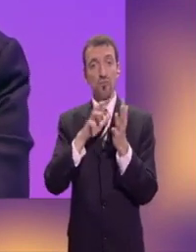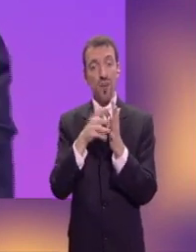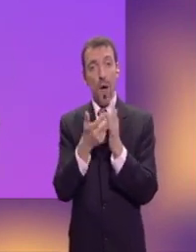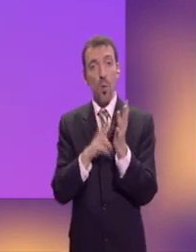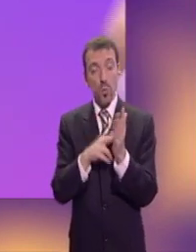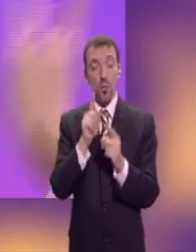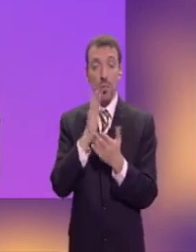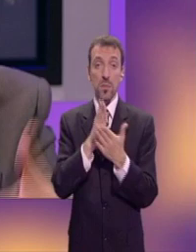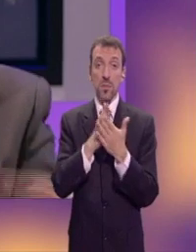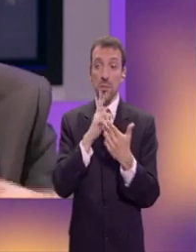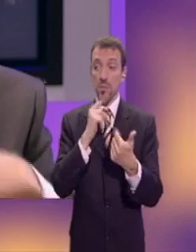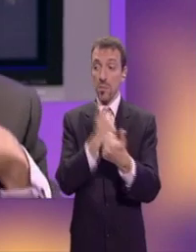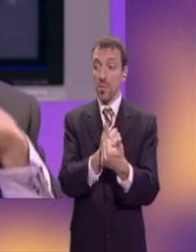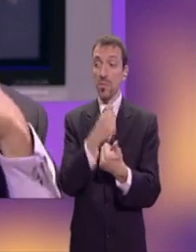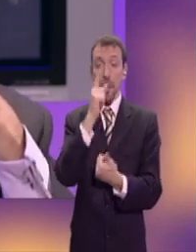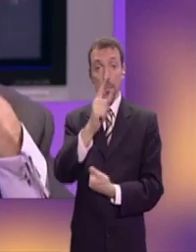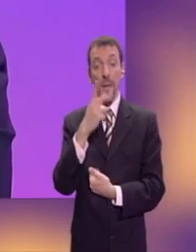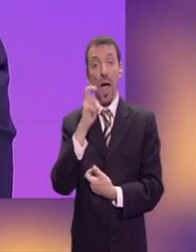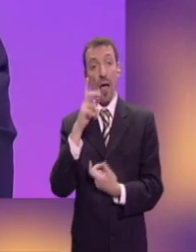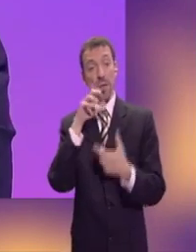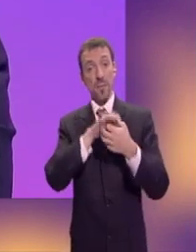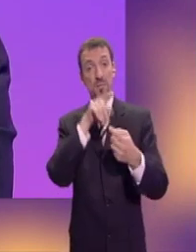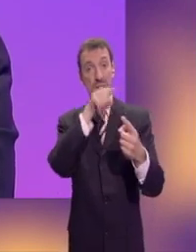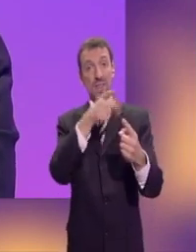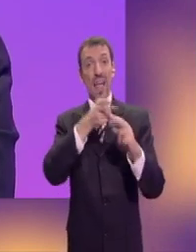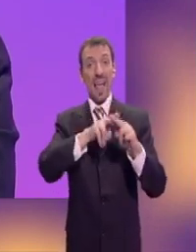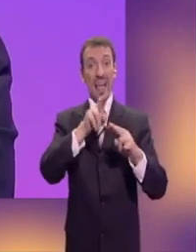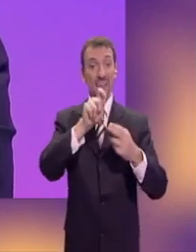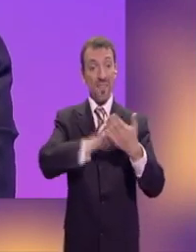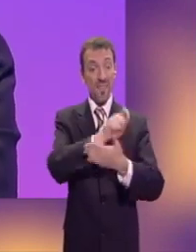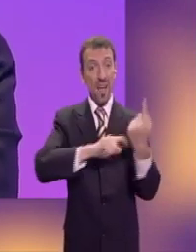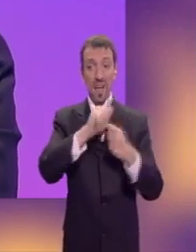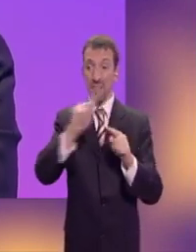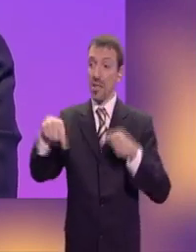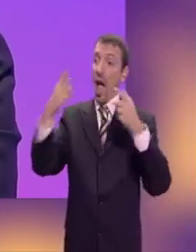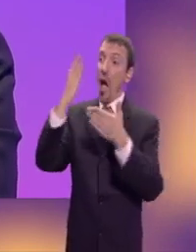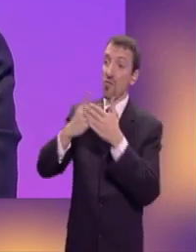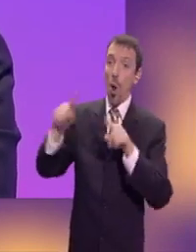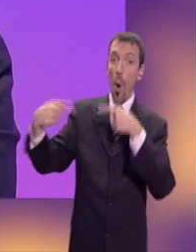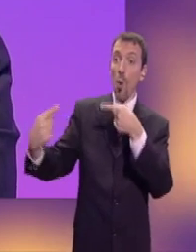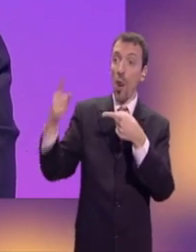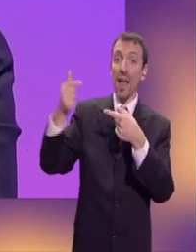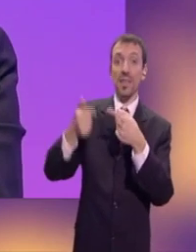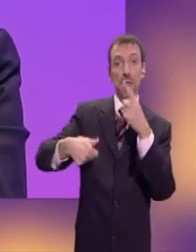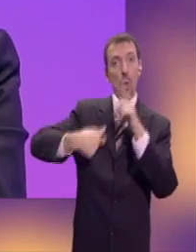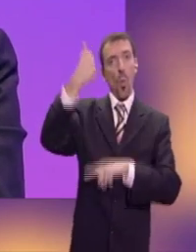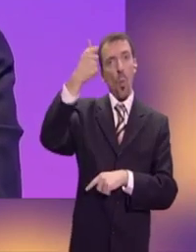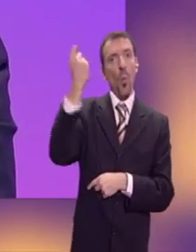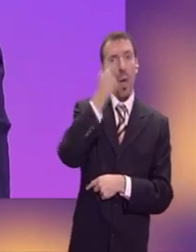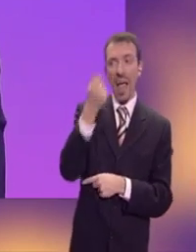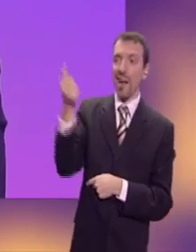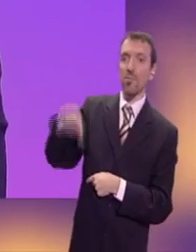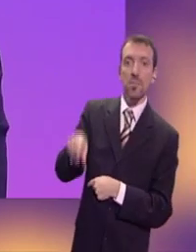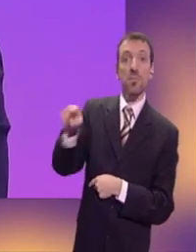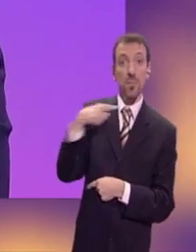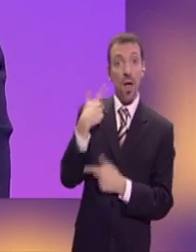supporter. But it would be good for Gordon Brown. But I think it would be a good thing for him if he defeated a real opponent rather than was crowned, as somebody said the